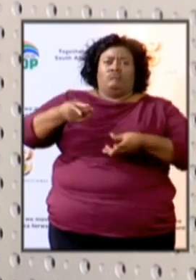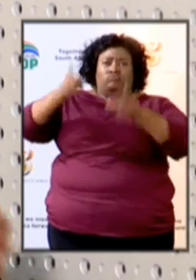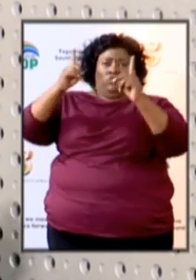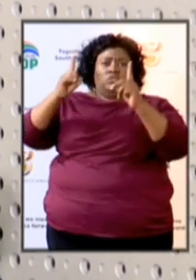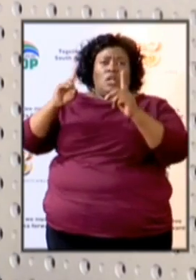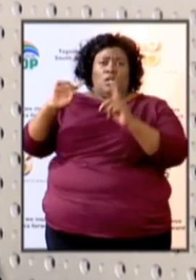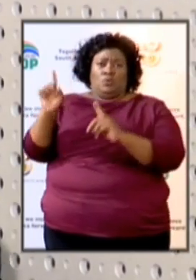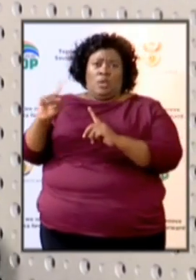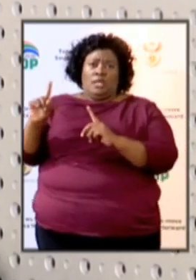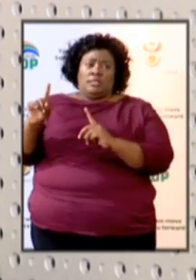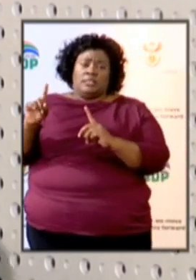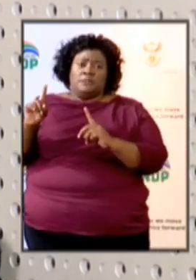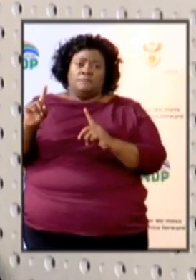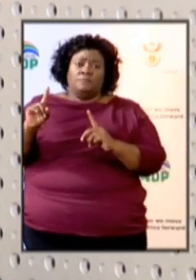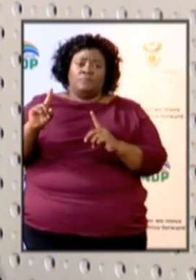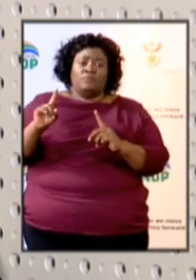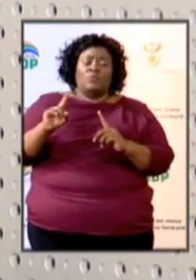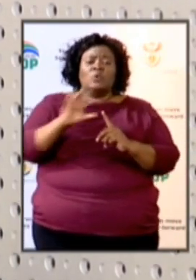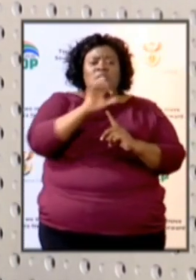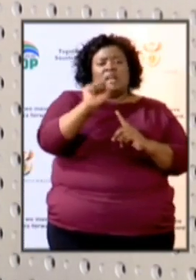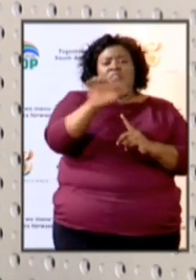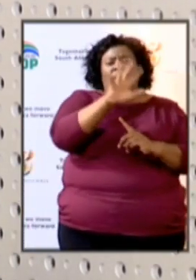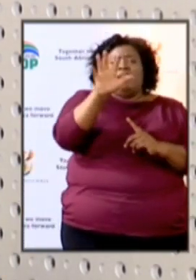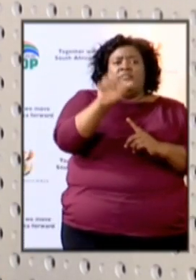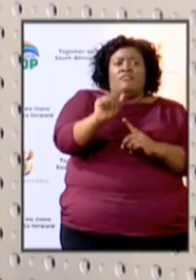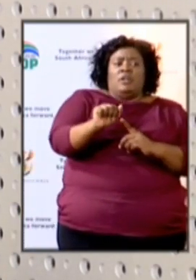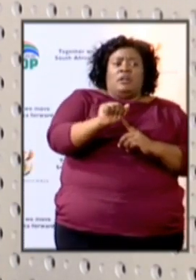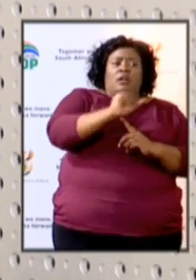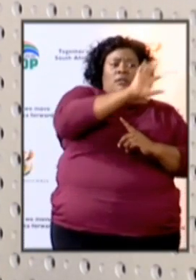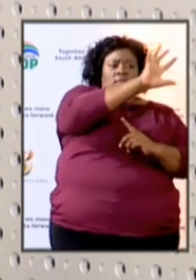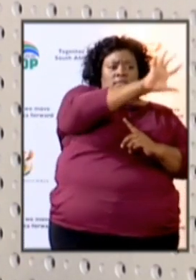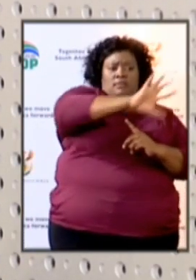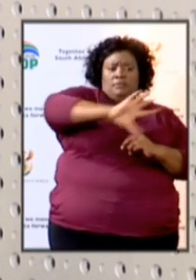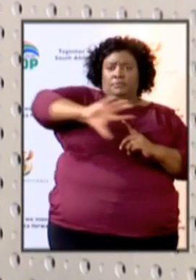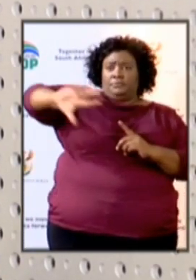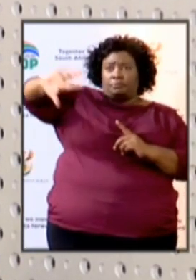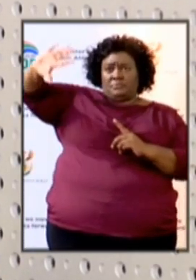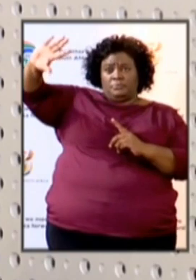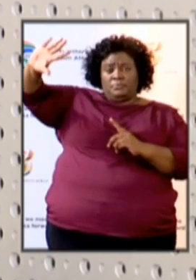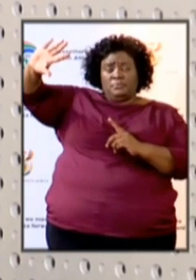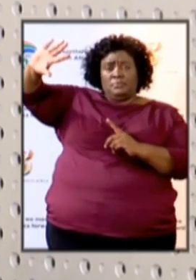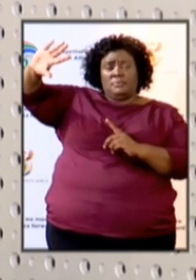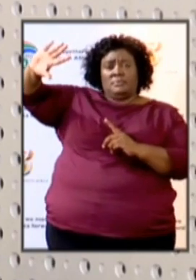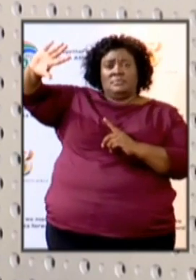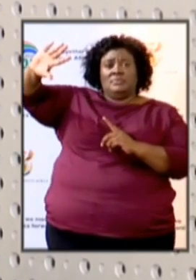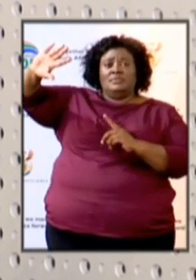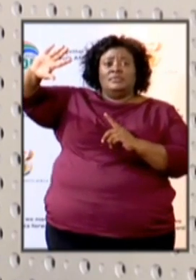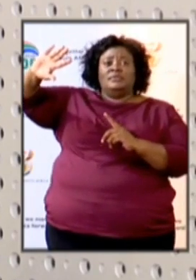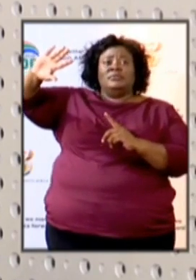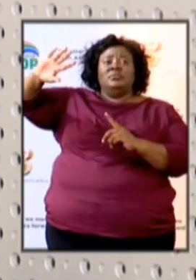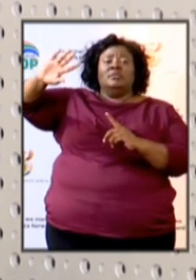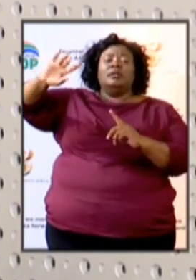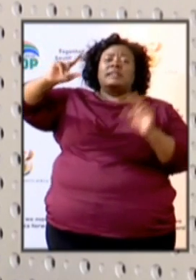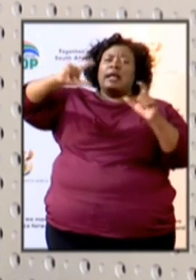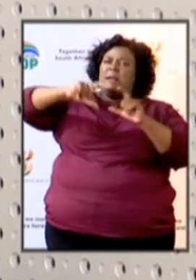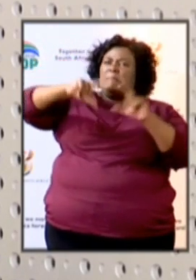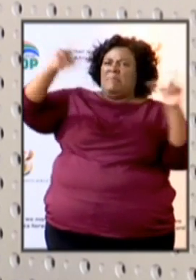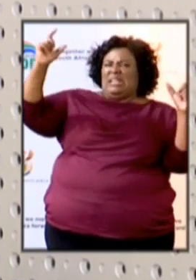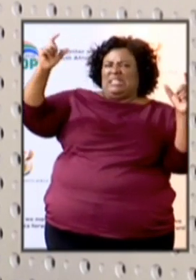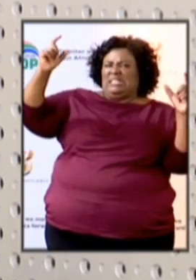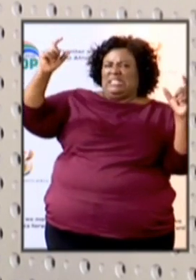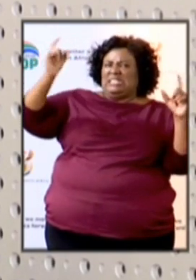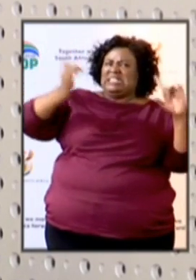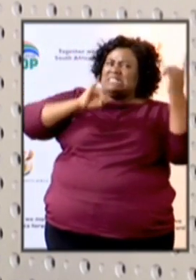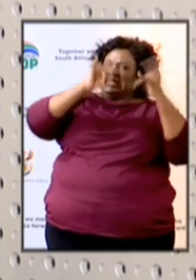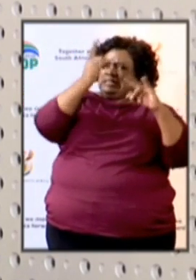la inumber zabantu abanalesifo zinkulu kakhulu yila madolobha amakhulu esithi ama